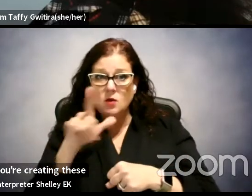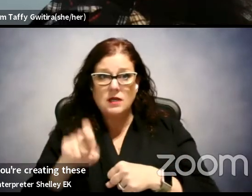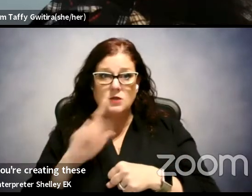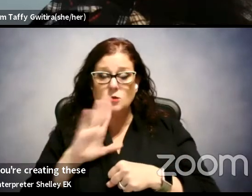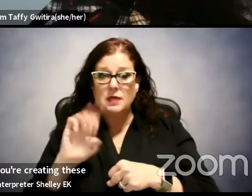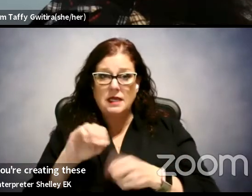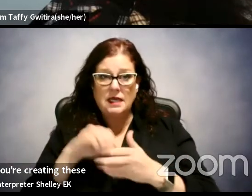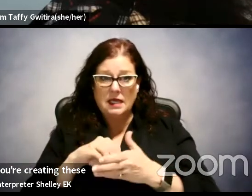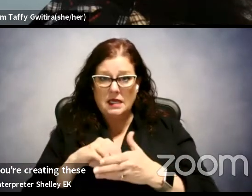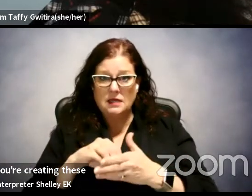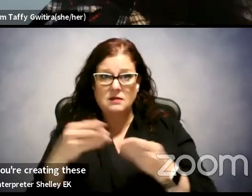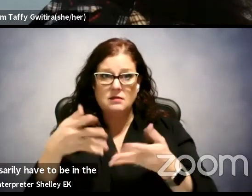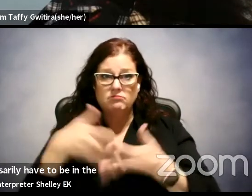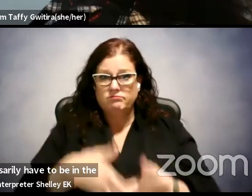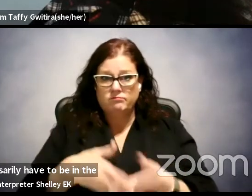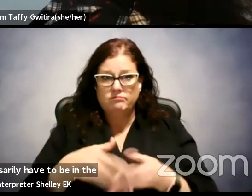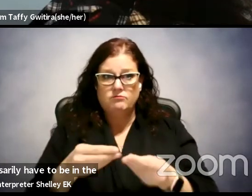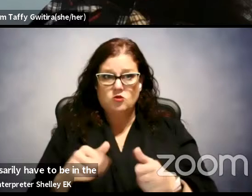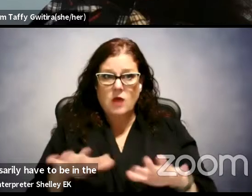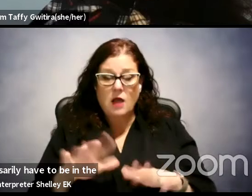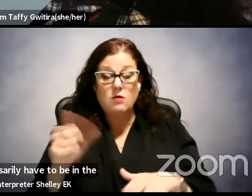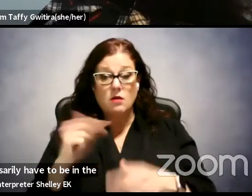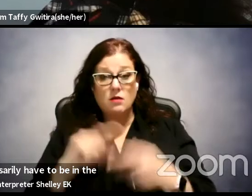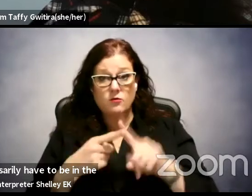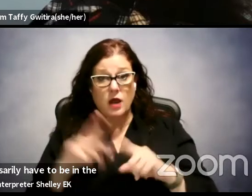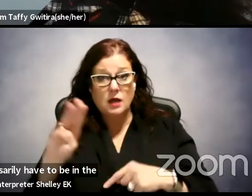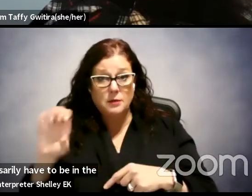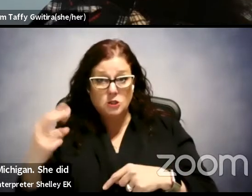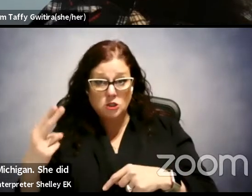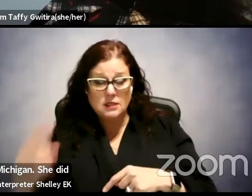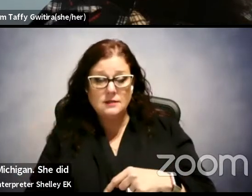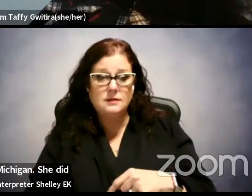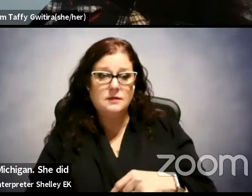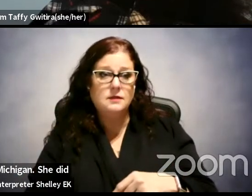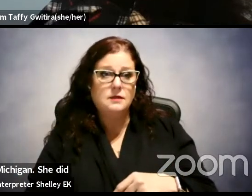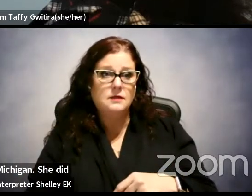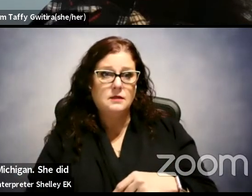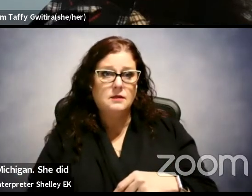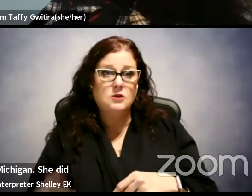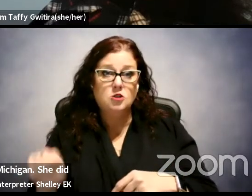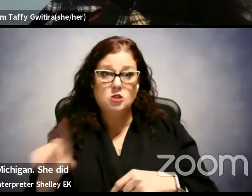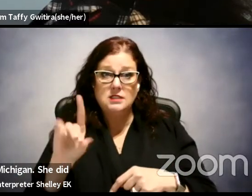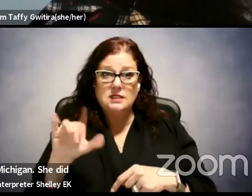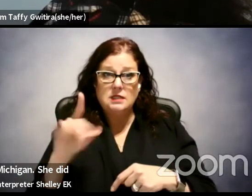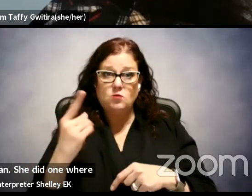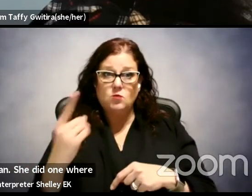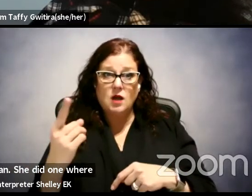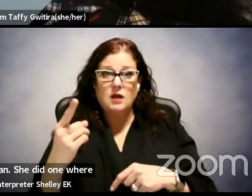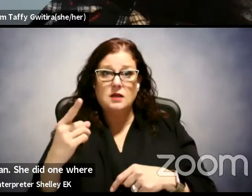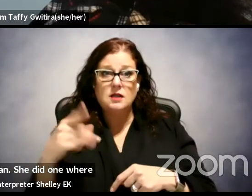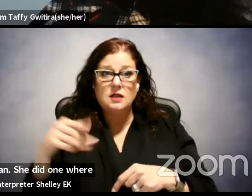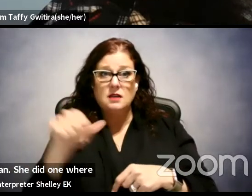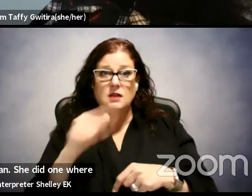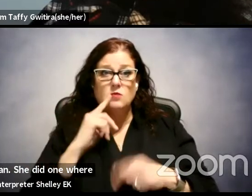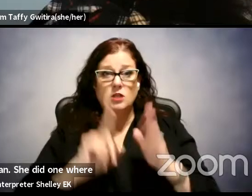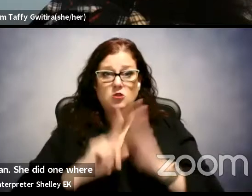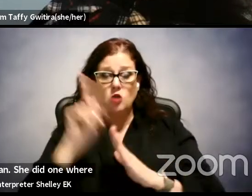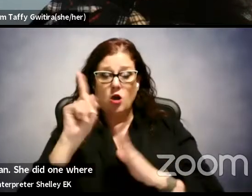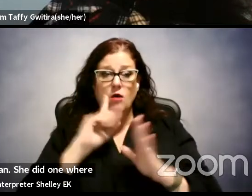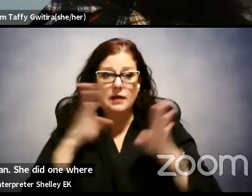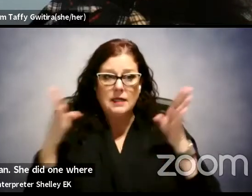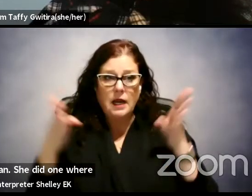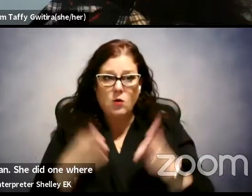in the ground. Another friend in Michigan, she did one where the garden beds are just really tall and